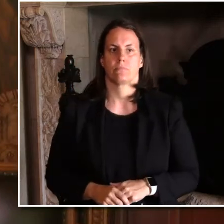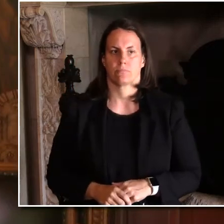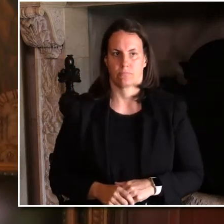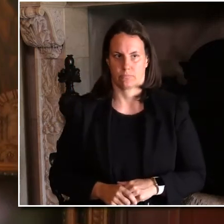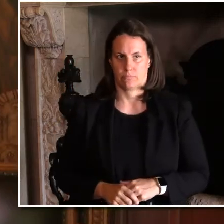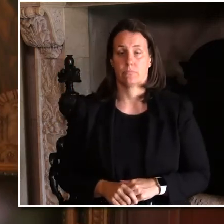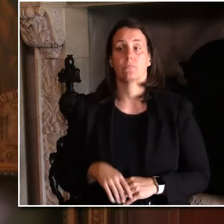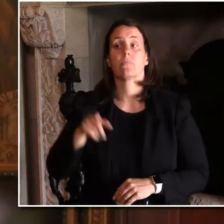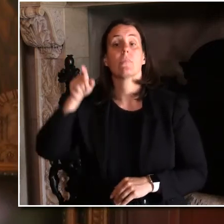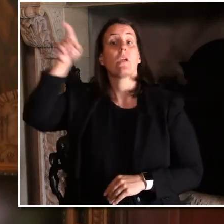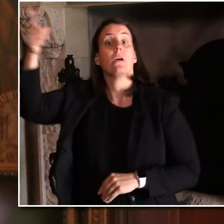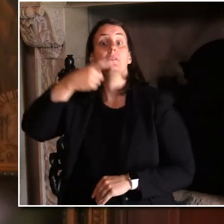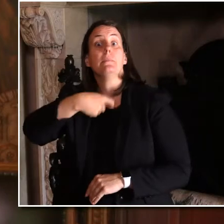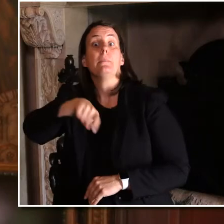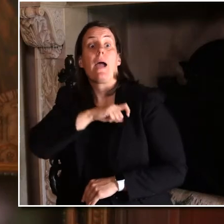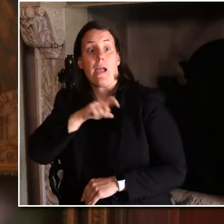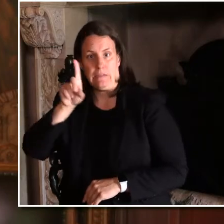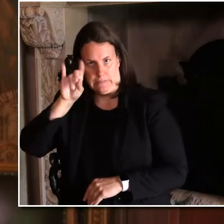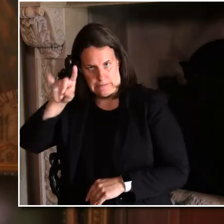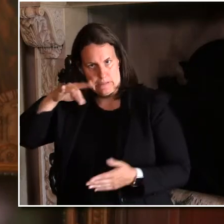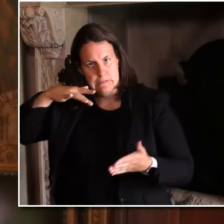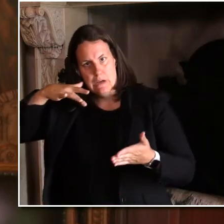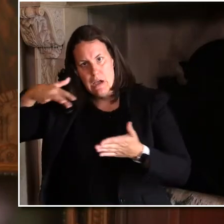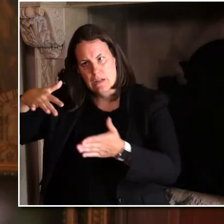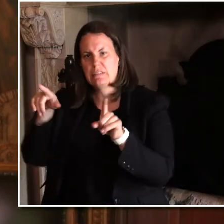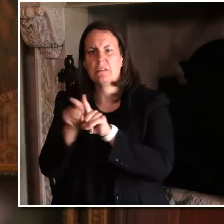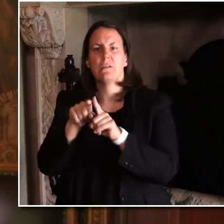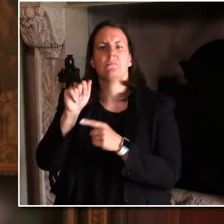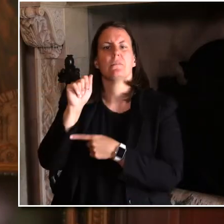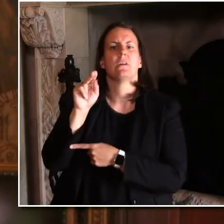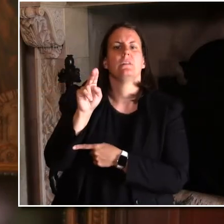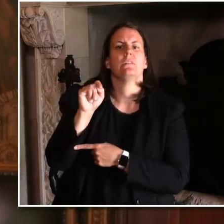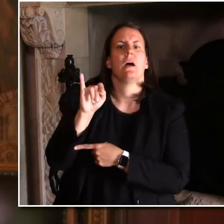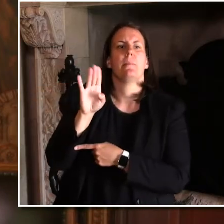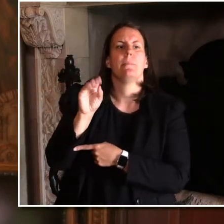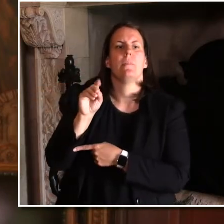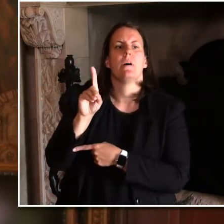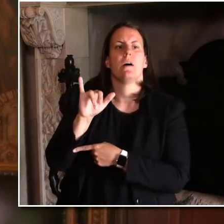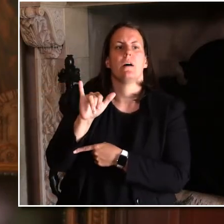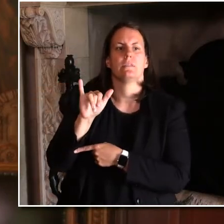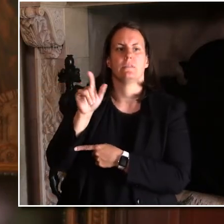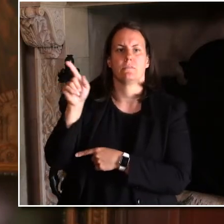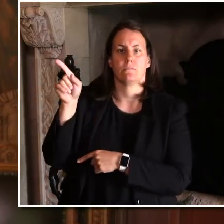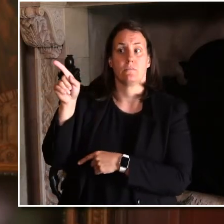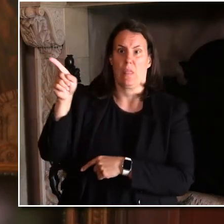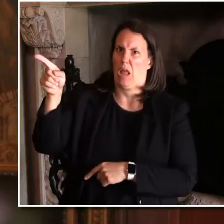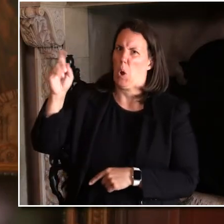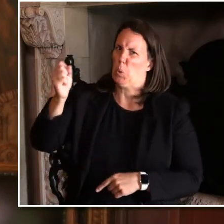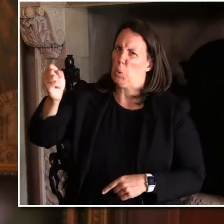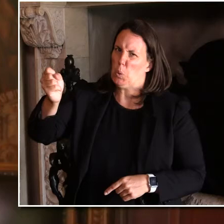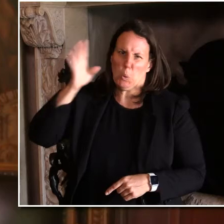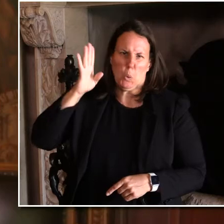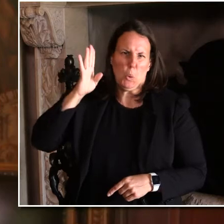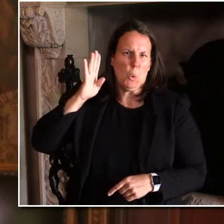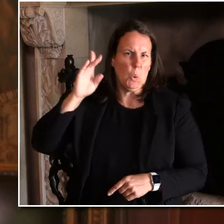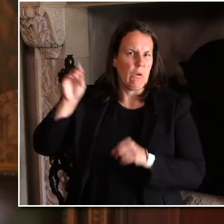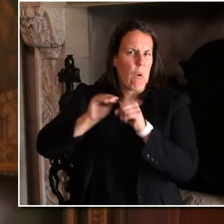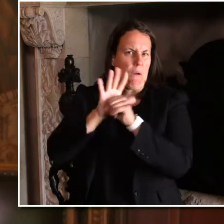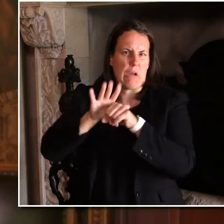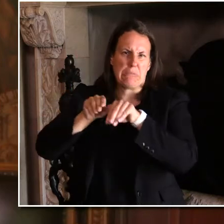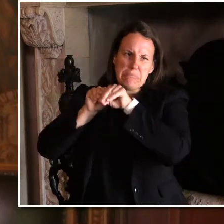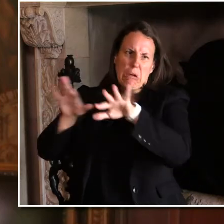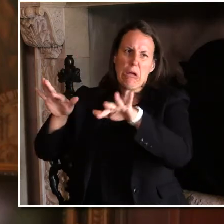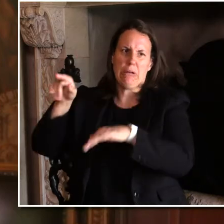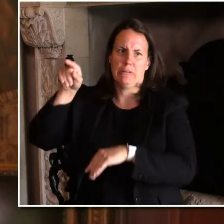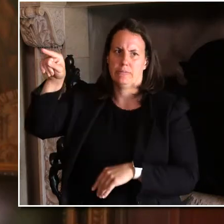epidemic early, found that even though they had one of the worst epidemics in Europe, it was still about 5% or less. So I